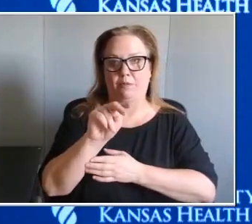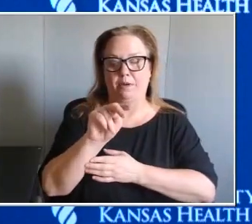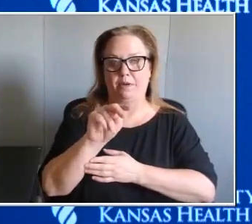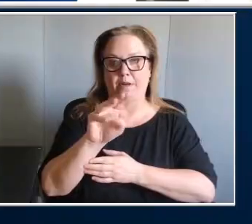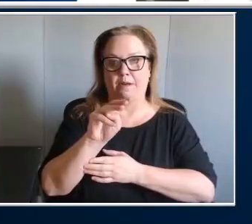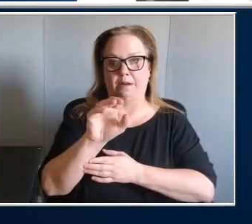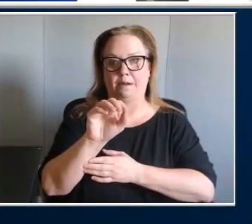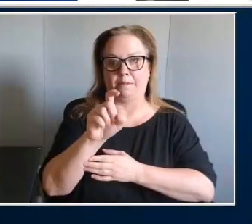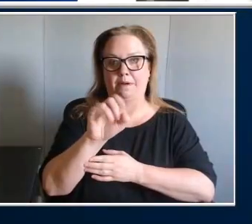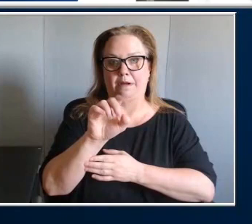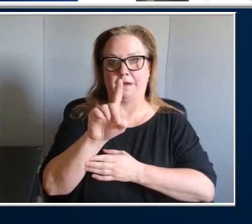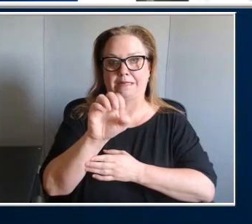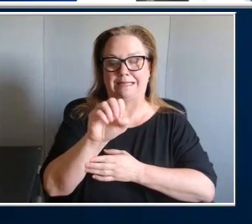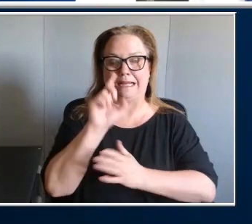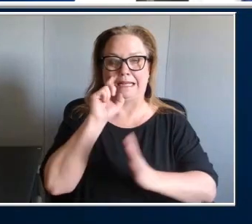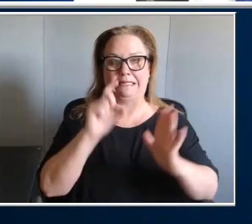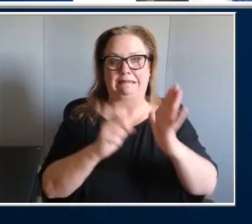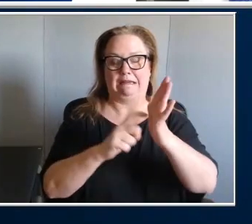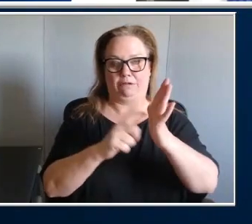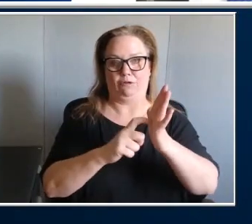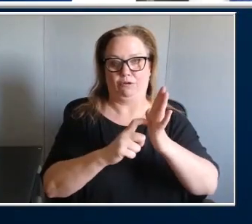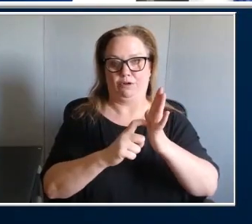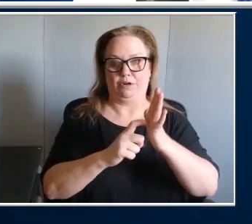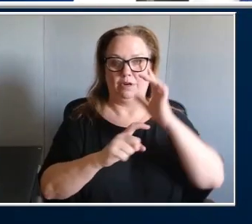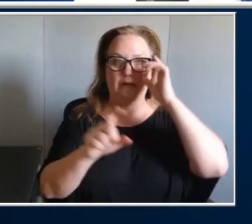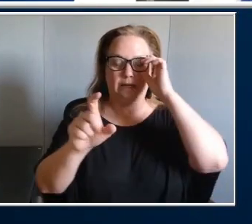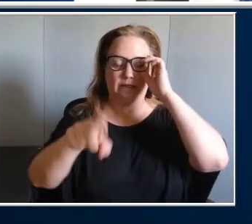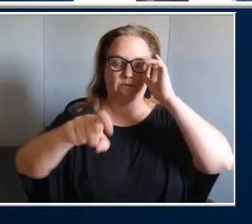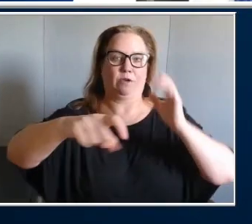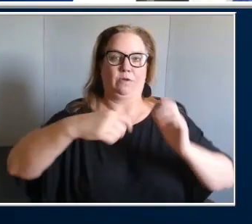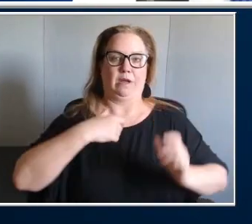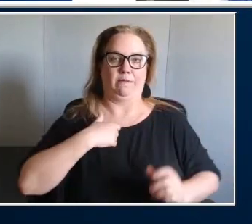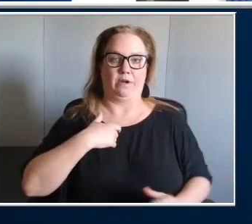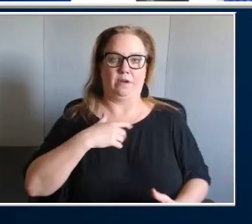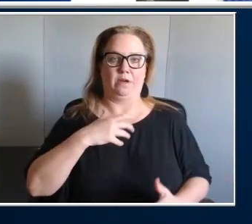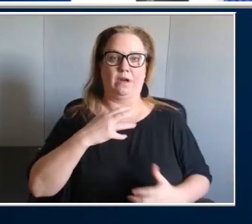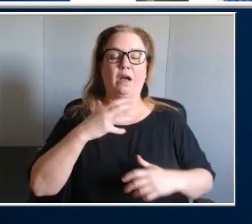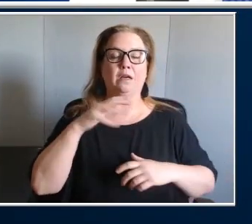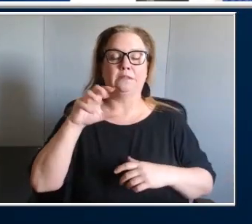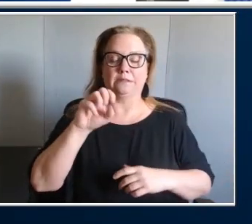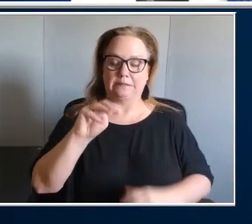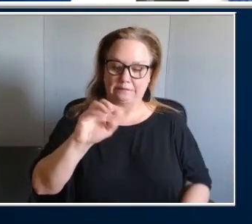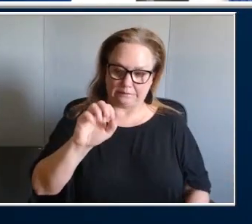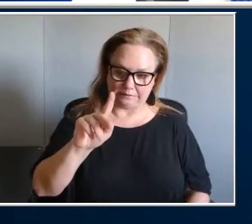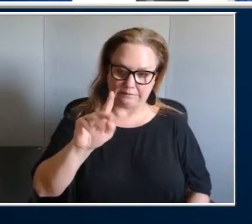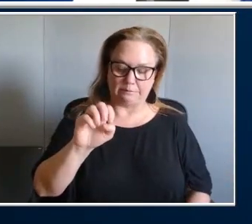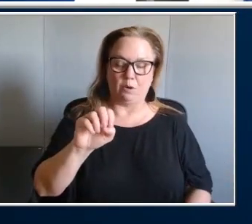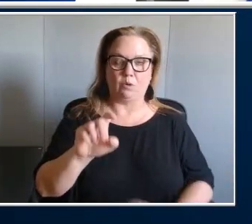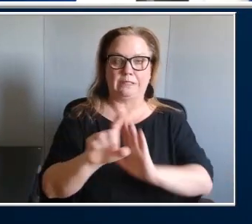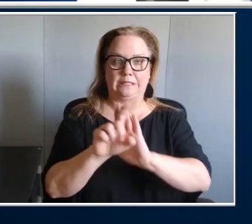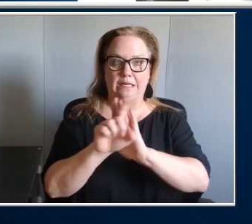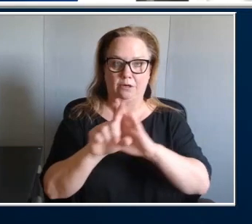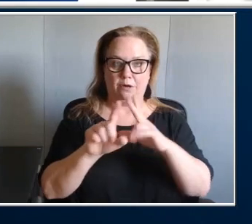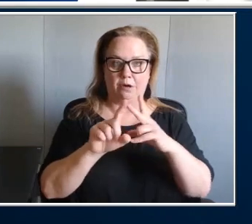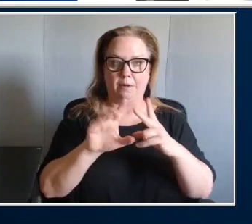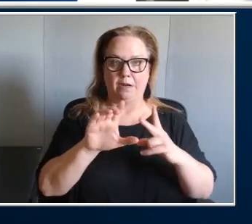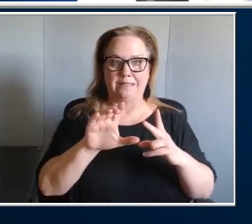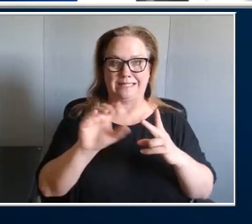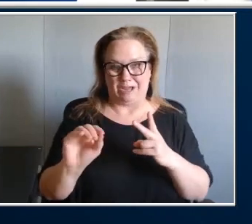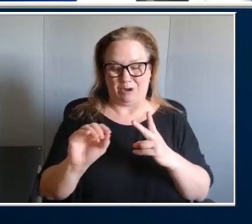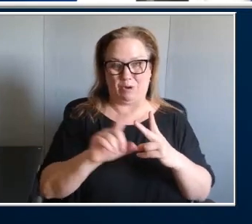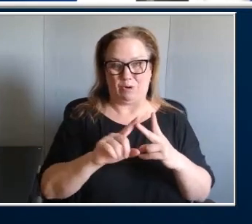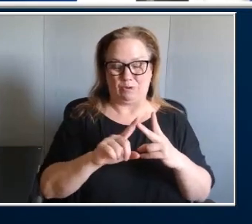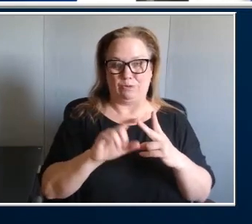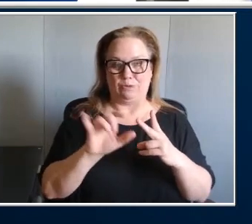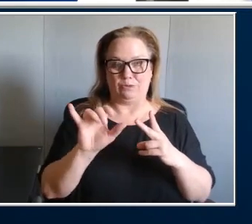we got to get to that point. This is why you have a smoke detector, but also a carbon monoxide detector in your home. So how many of